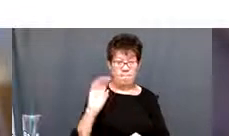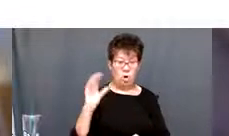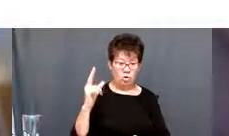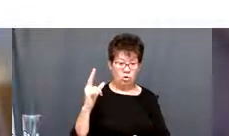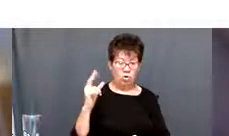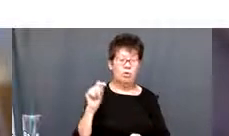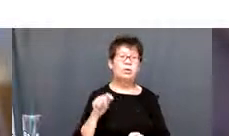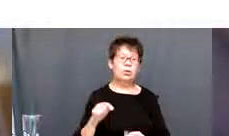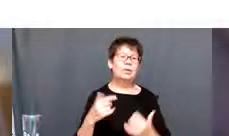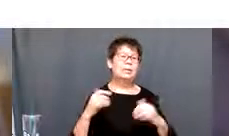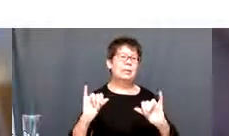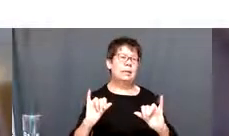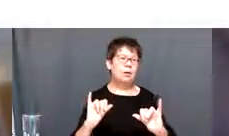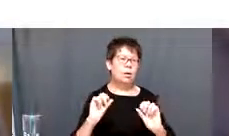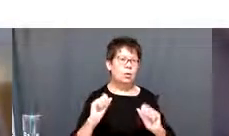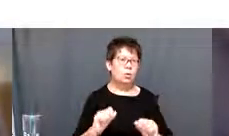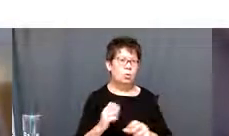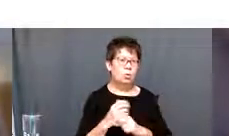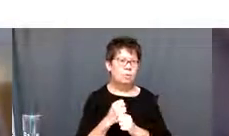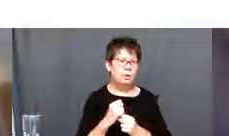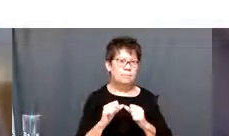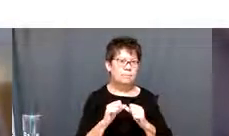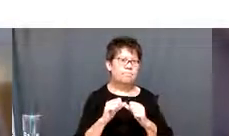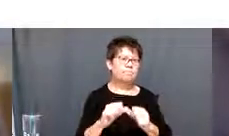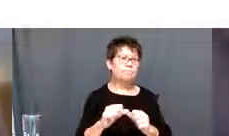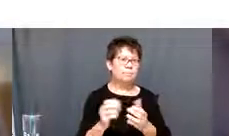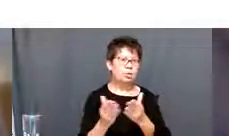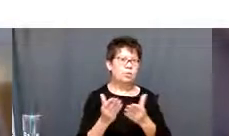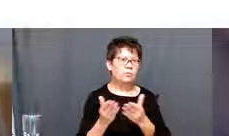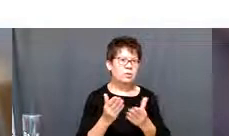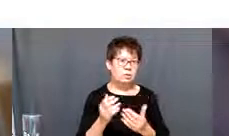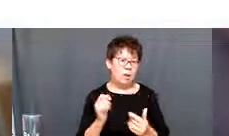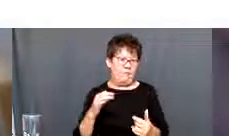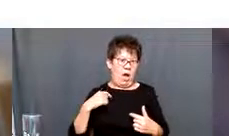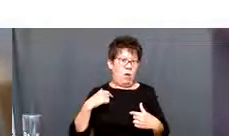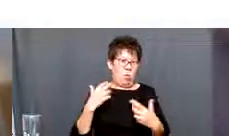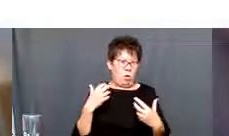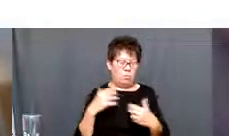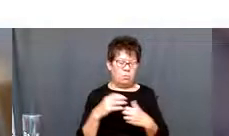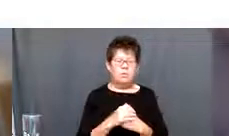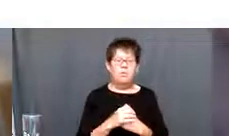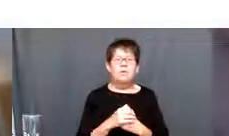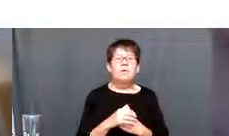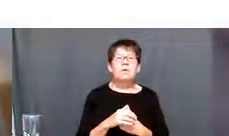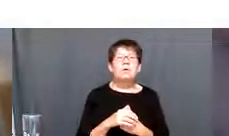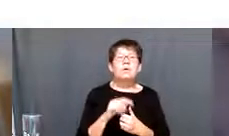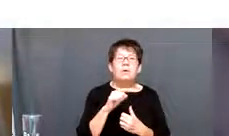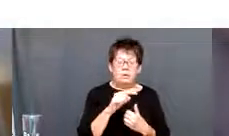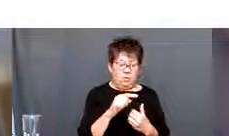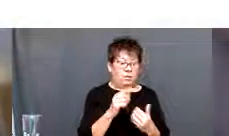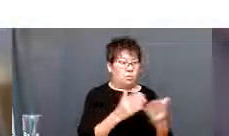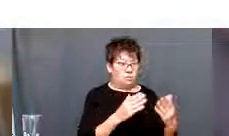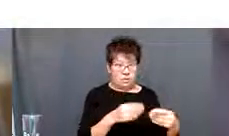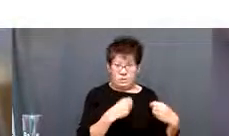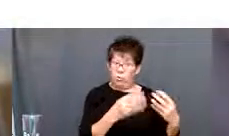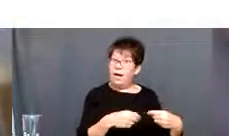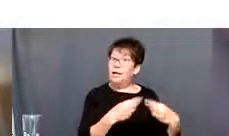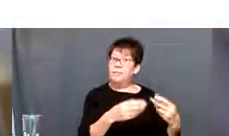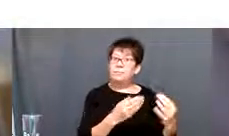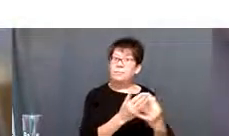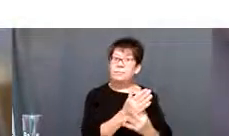would have been able to receive those services up until that start of the school year if I chose. These services will continue to be provided through an